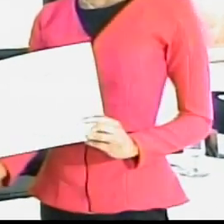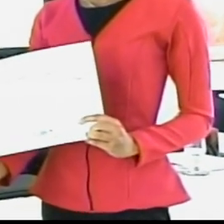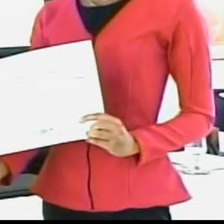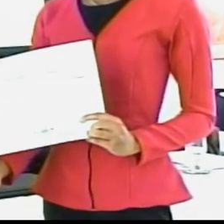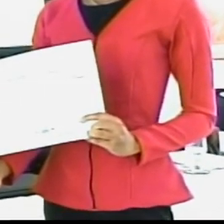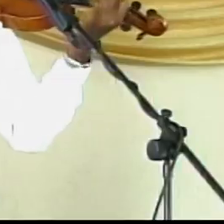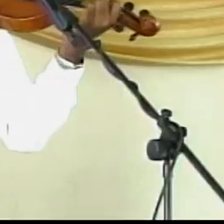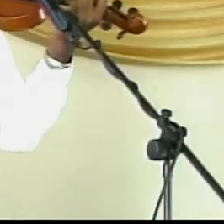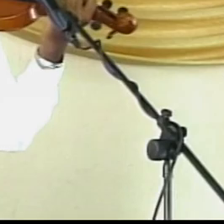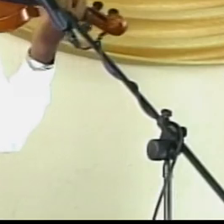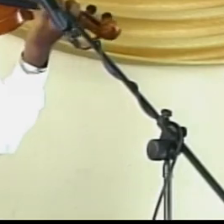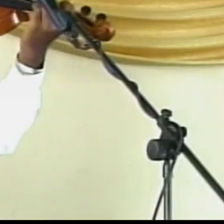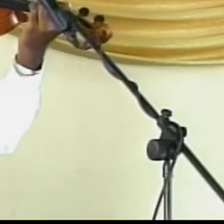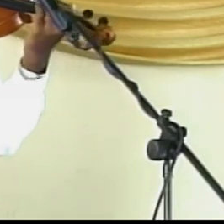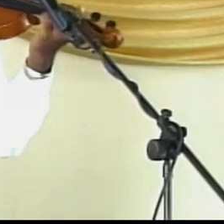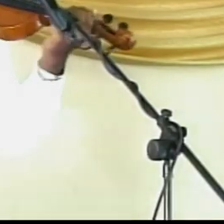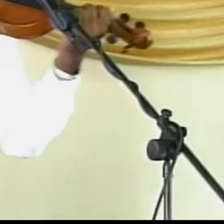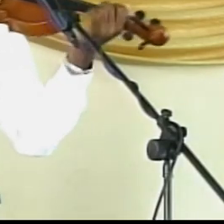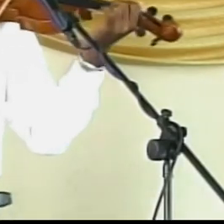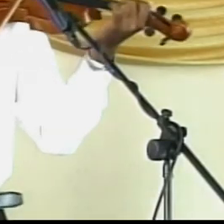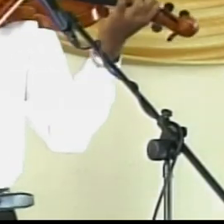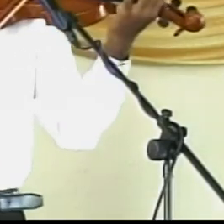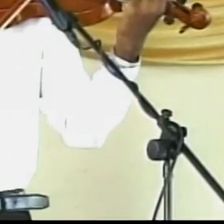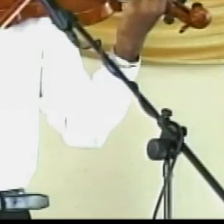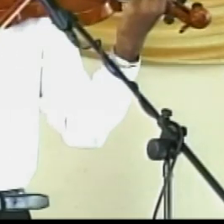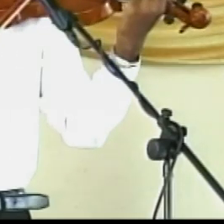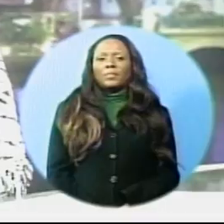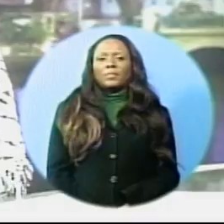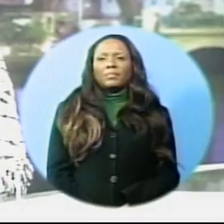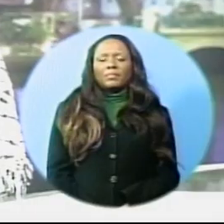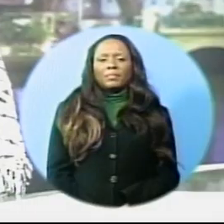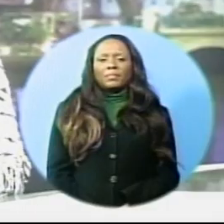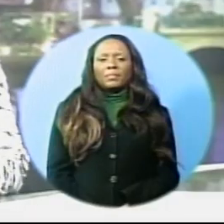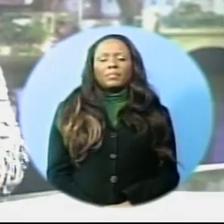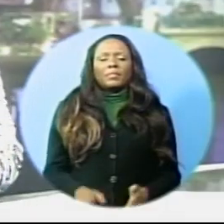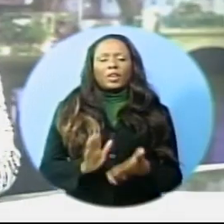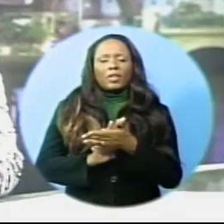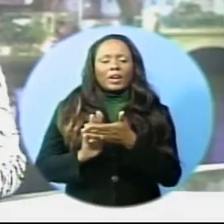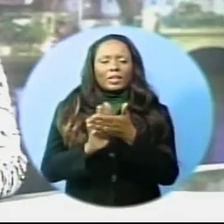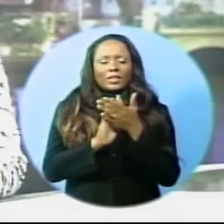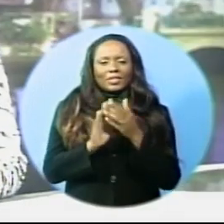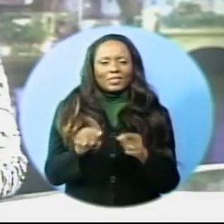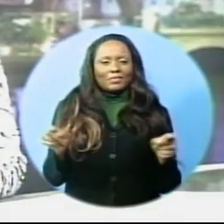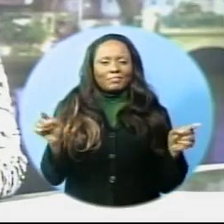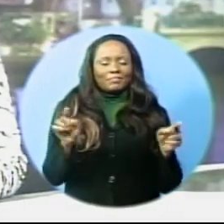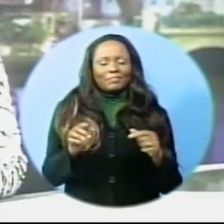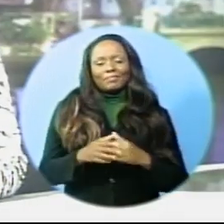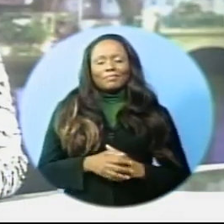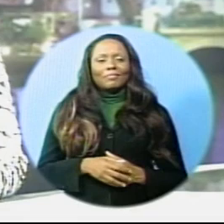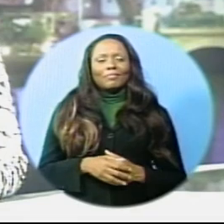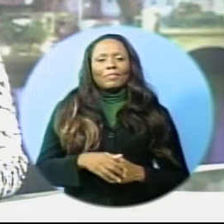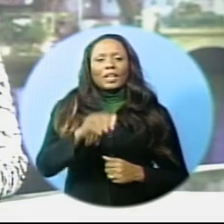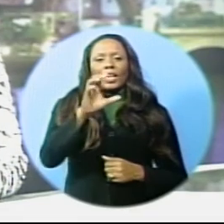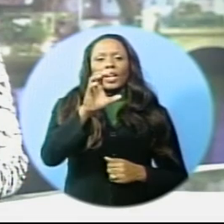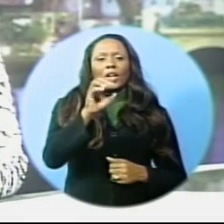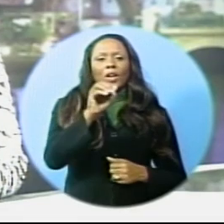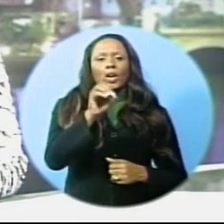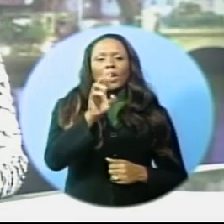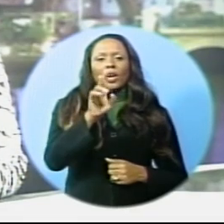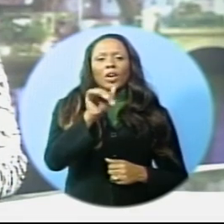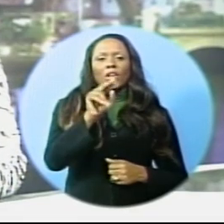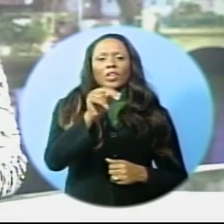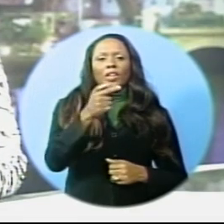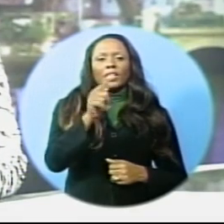Brianne Nanton. Denise Blackman, CBC News. Congratulations to all of the students. Codrington College has